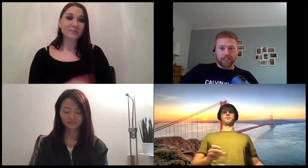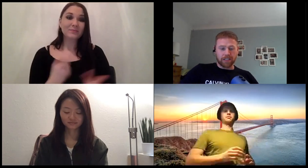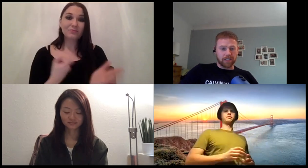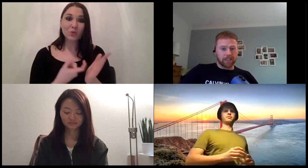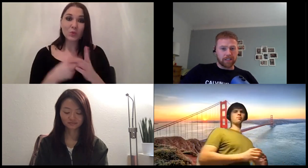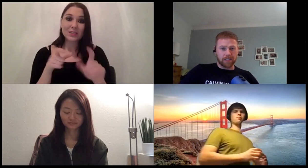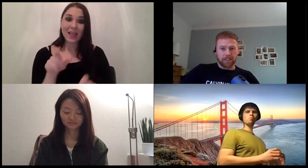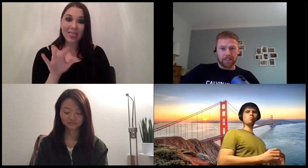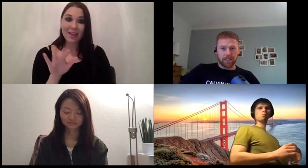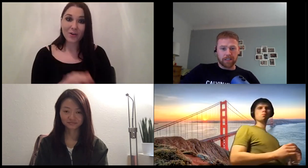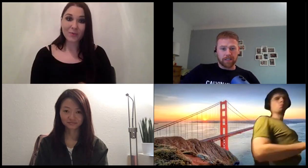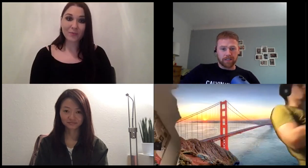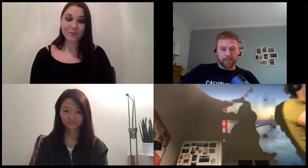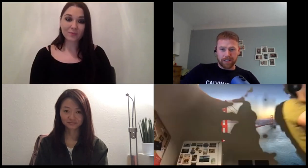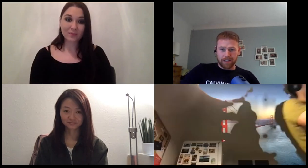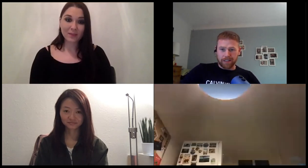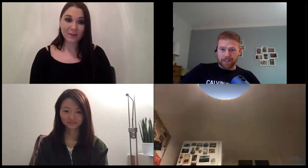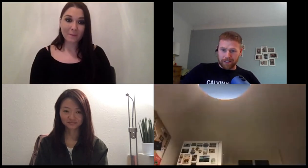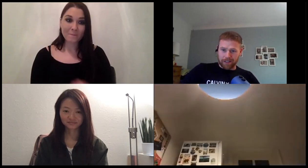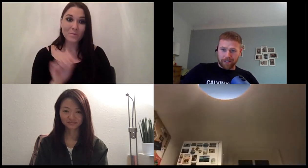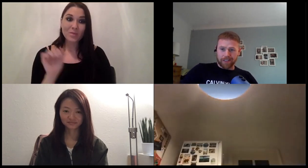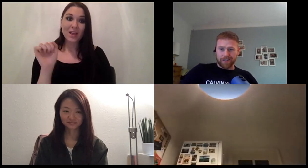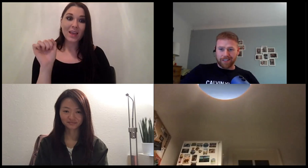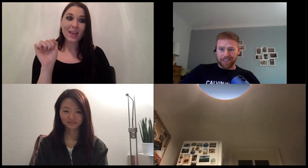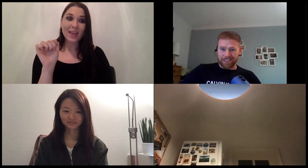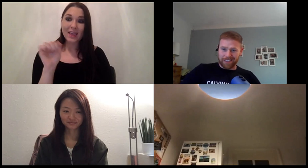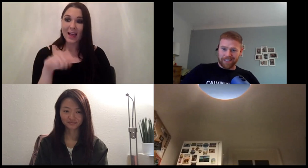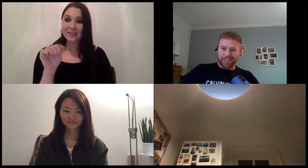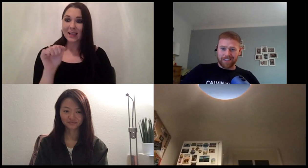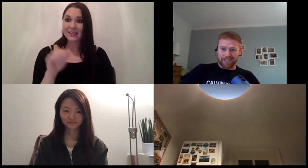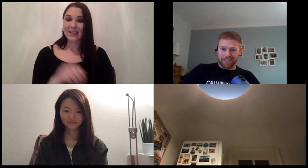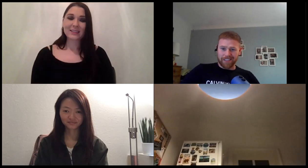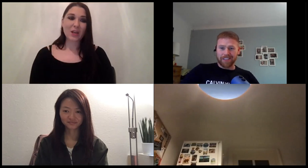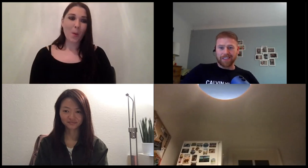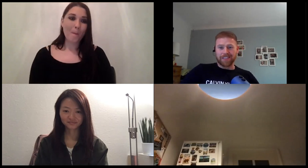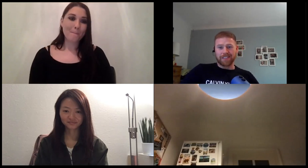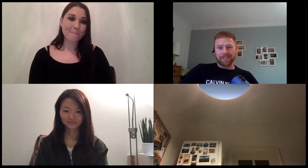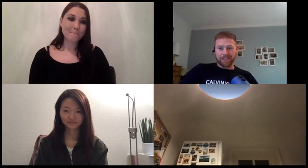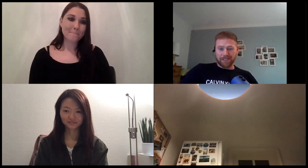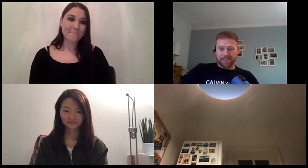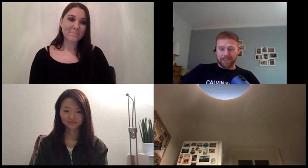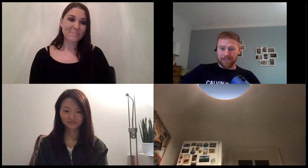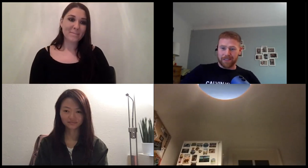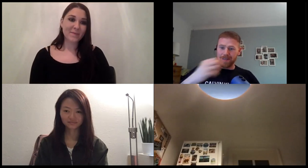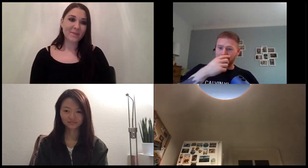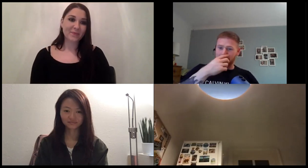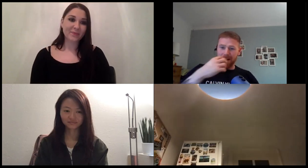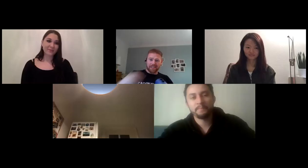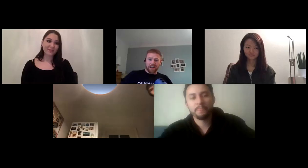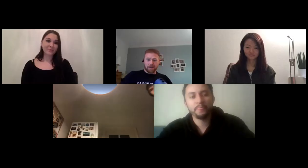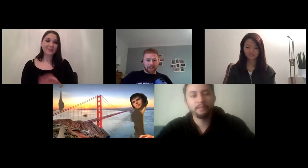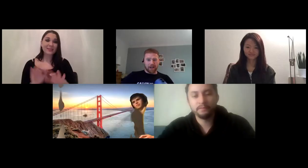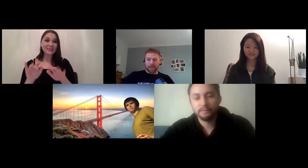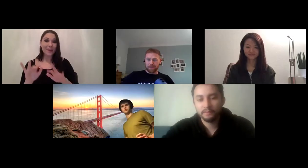there yes i am of course i was just answering one of the questions like i was i was typing my answer